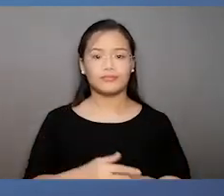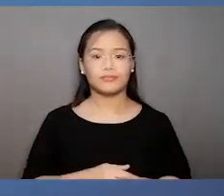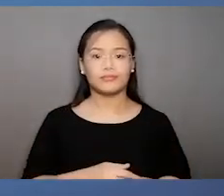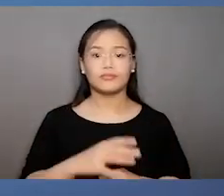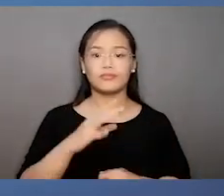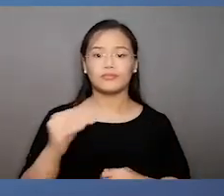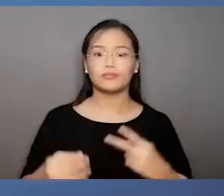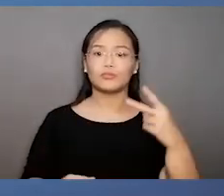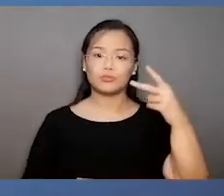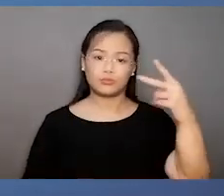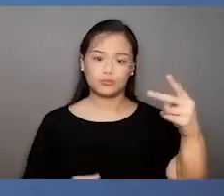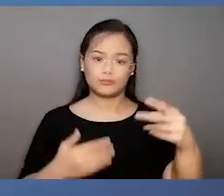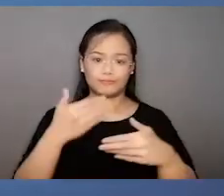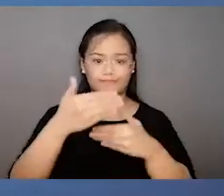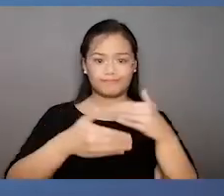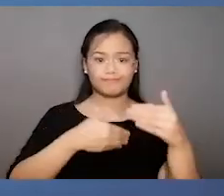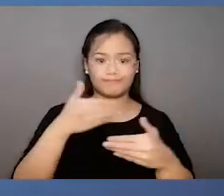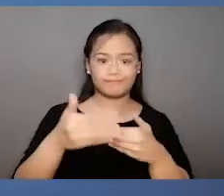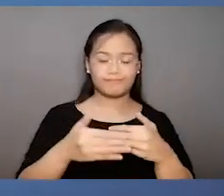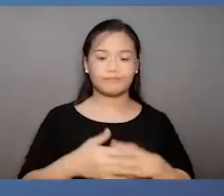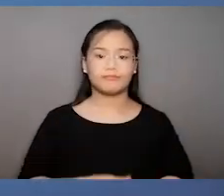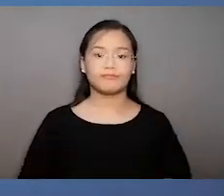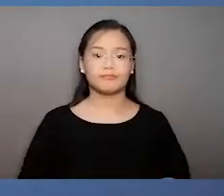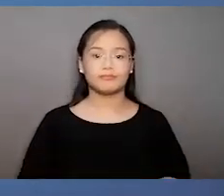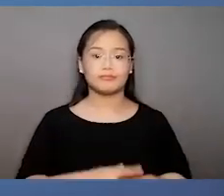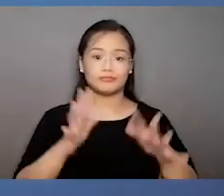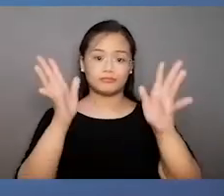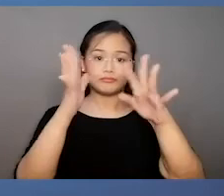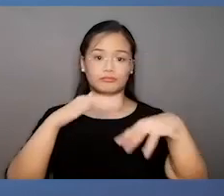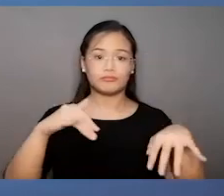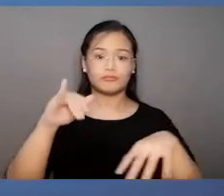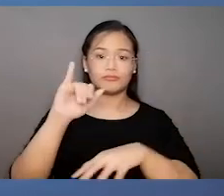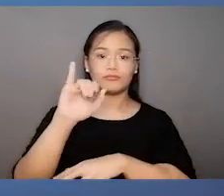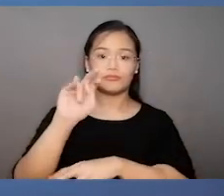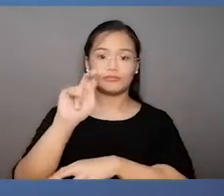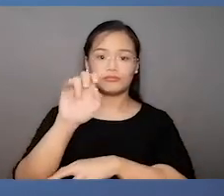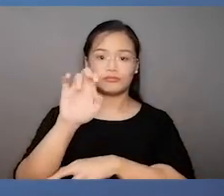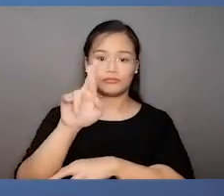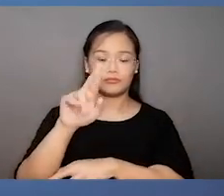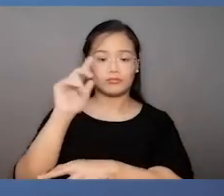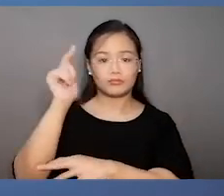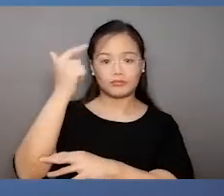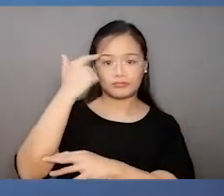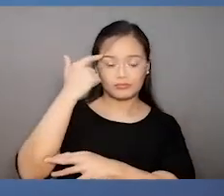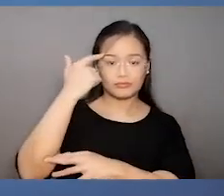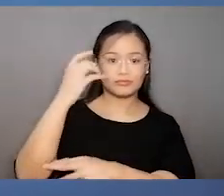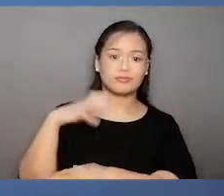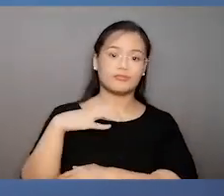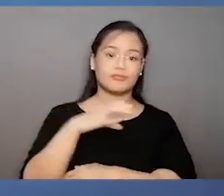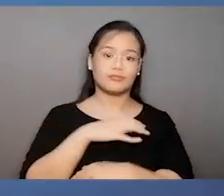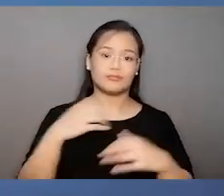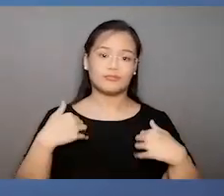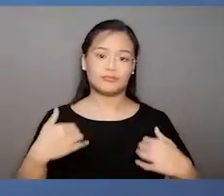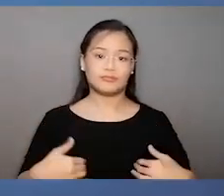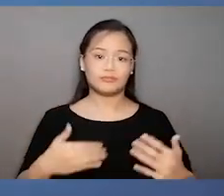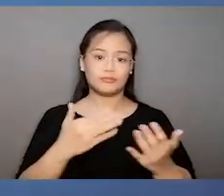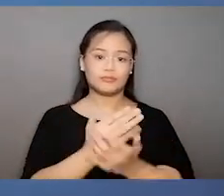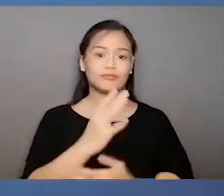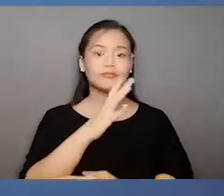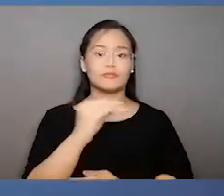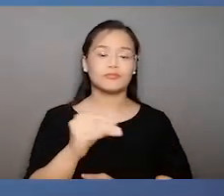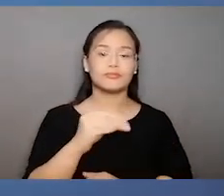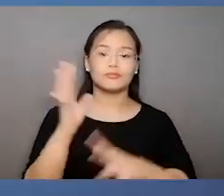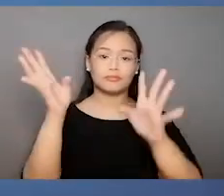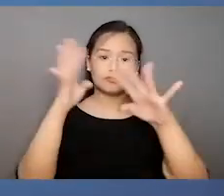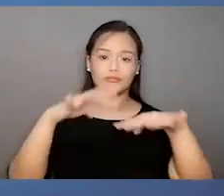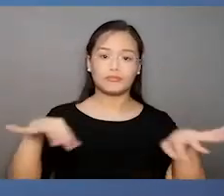2 mechanisms so far. We have the ASEAN Intergovernmental Commission on Human Rights and the ASEAN Commission on the Promotion